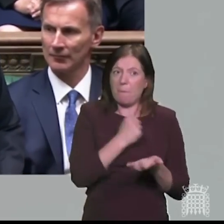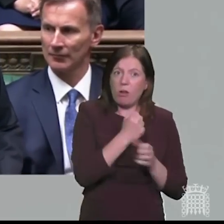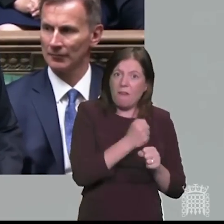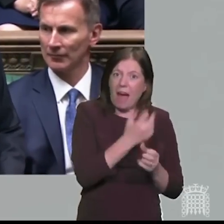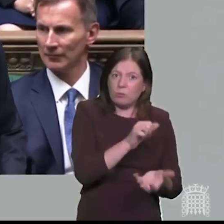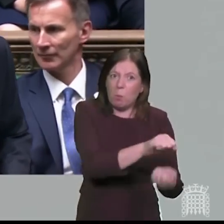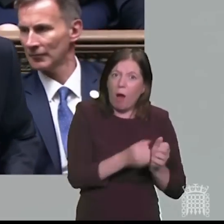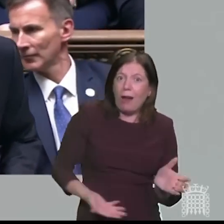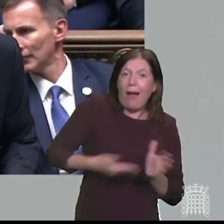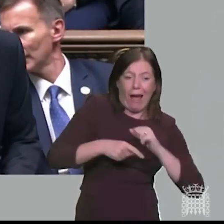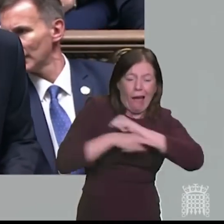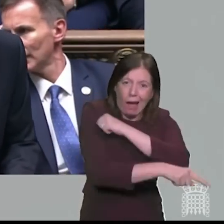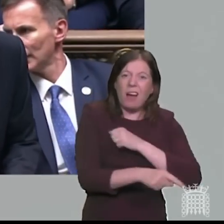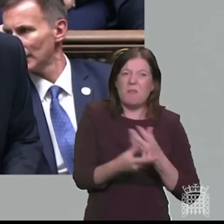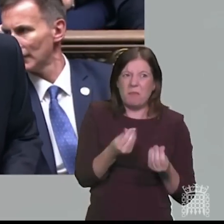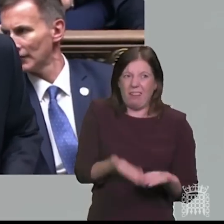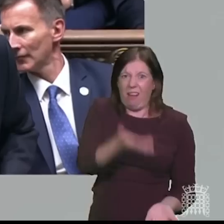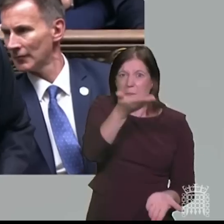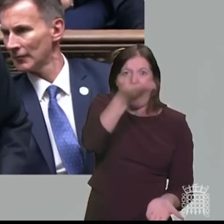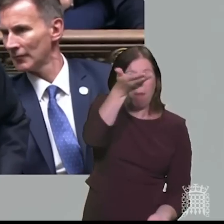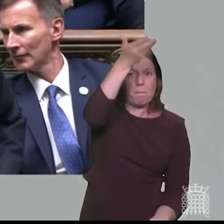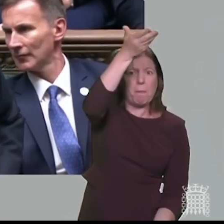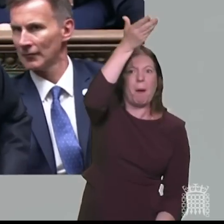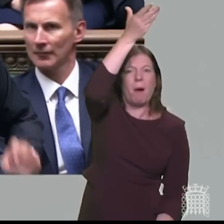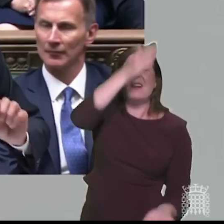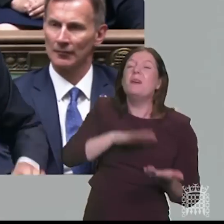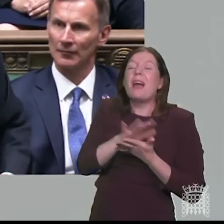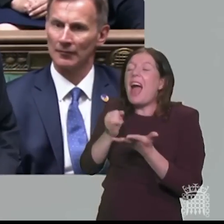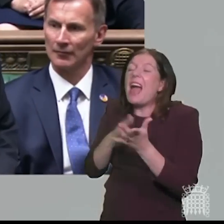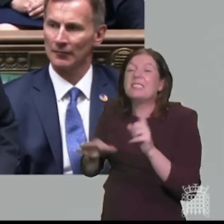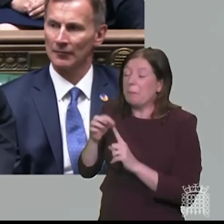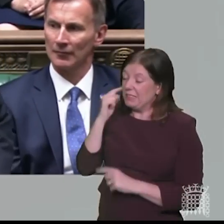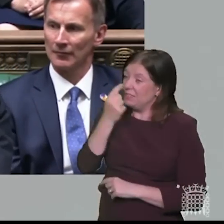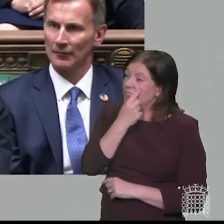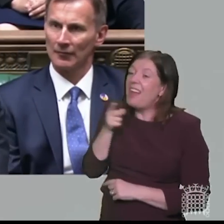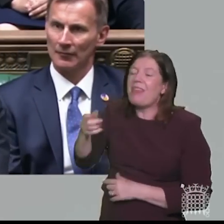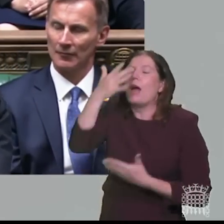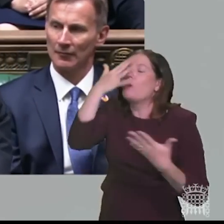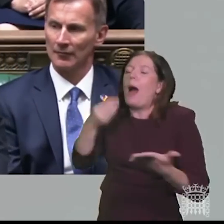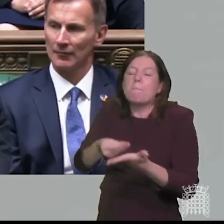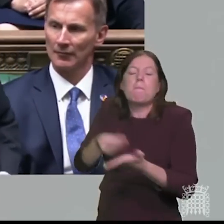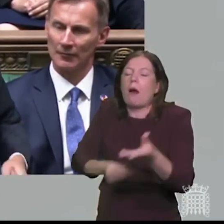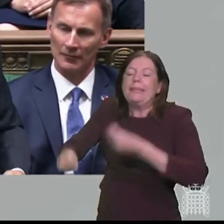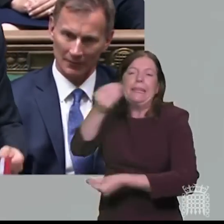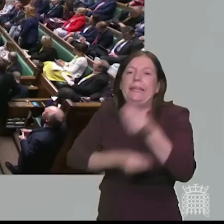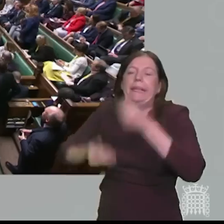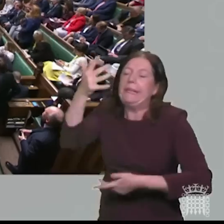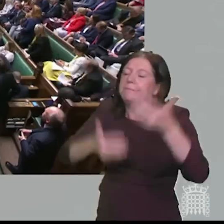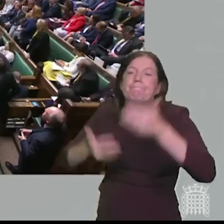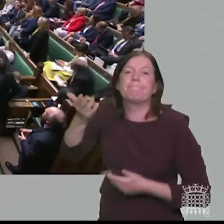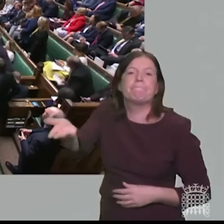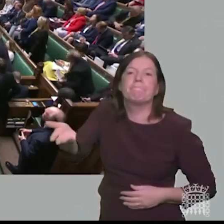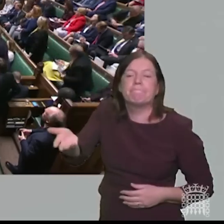demonstrates completely candidly why the SNP's approach to economic management is simply not fit for anyone in the United Kingdom.